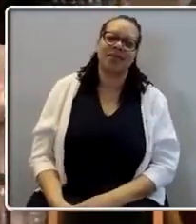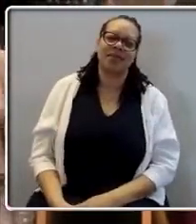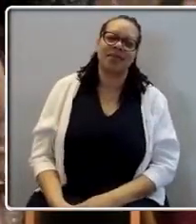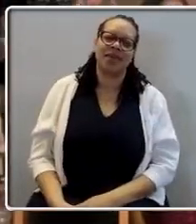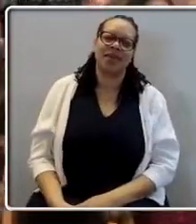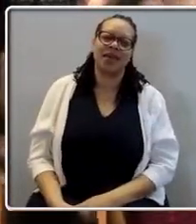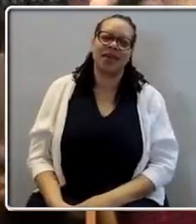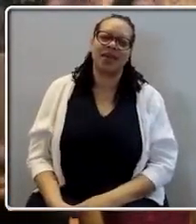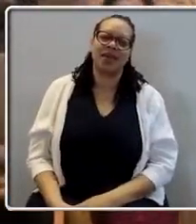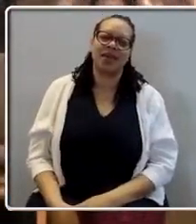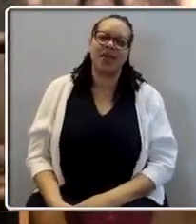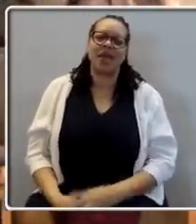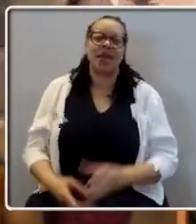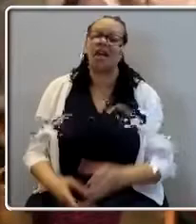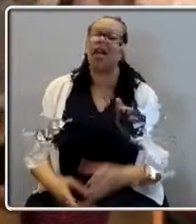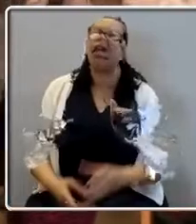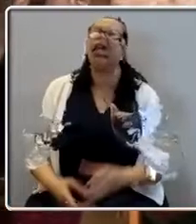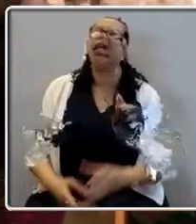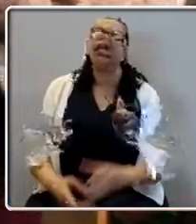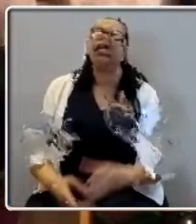he is. I live.